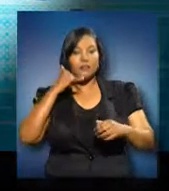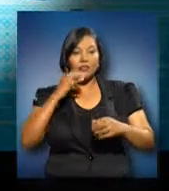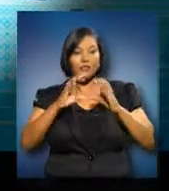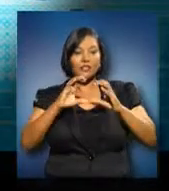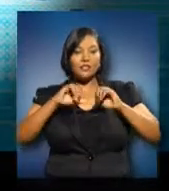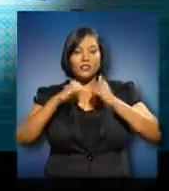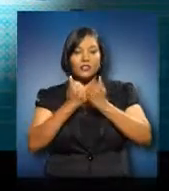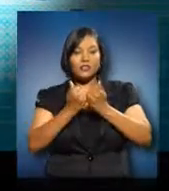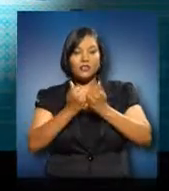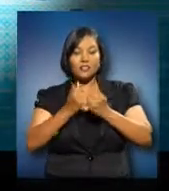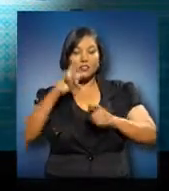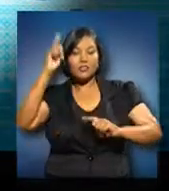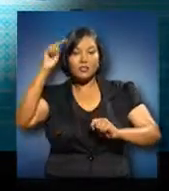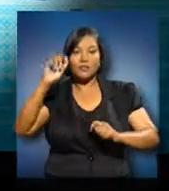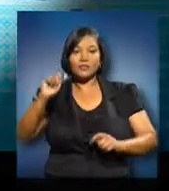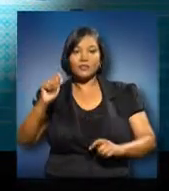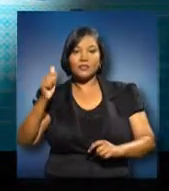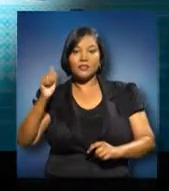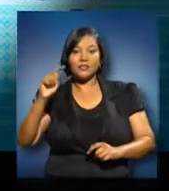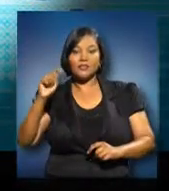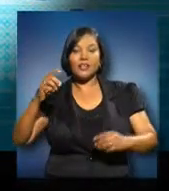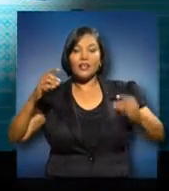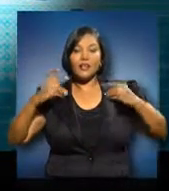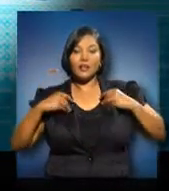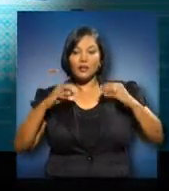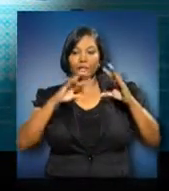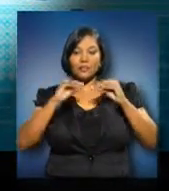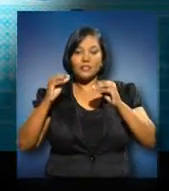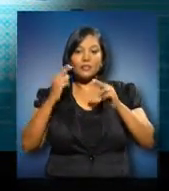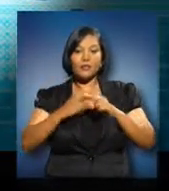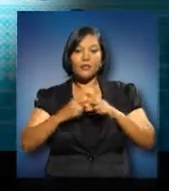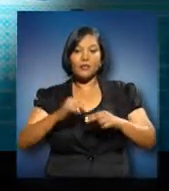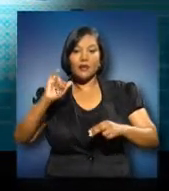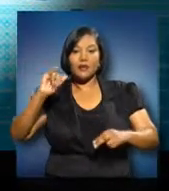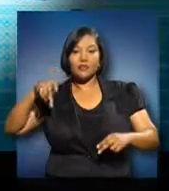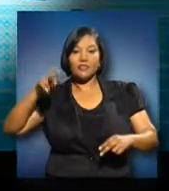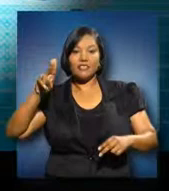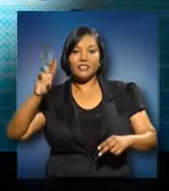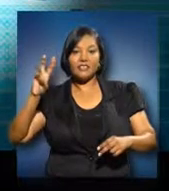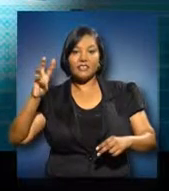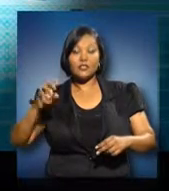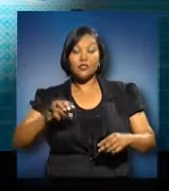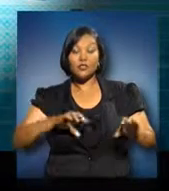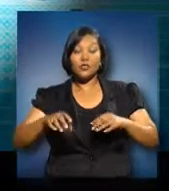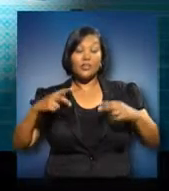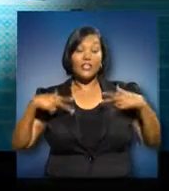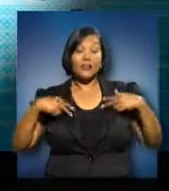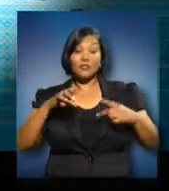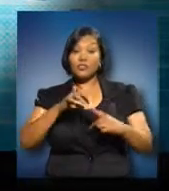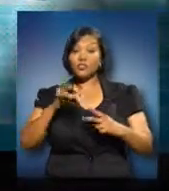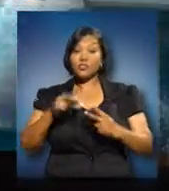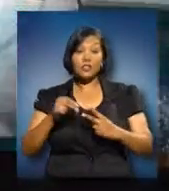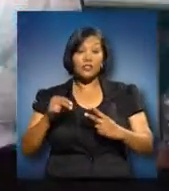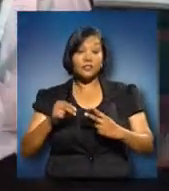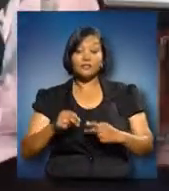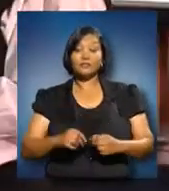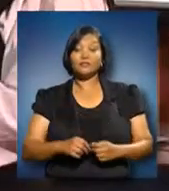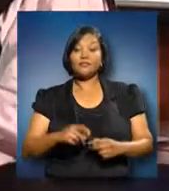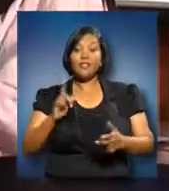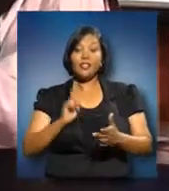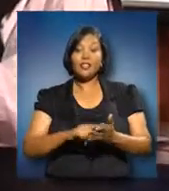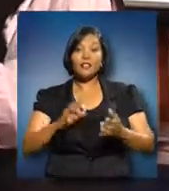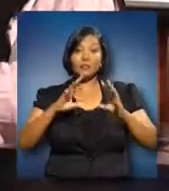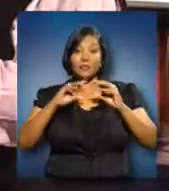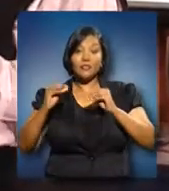Tobago held the Open Forum seminar entitled IPv6, Do We Have a Choice? This forum